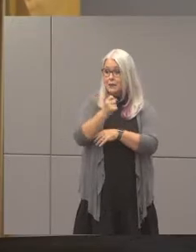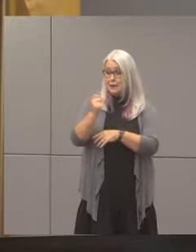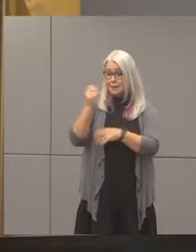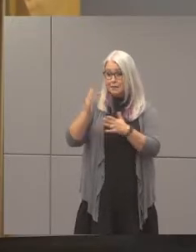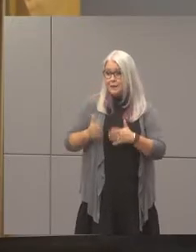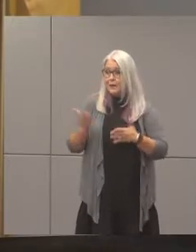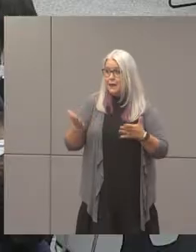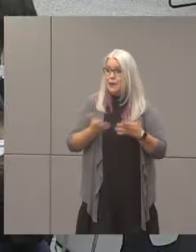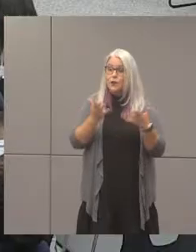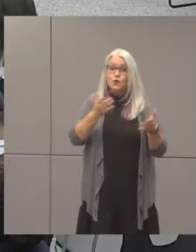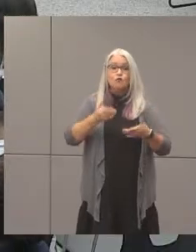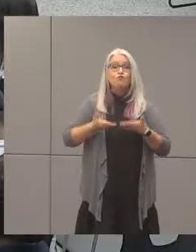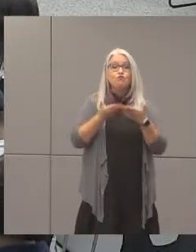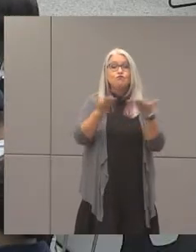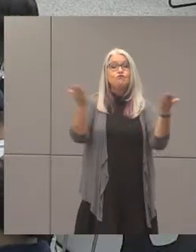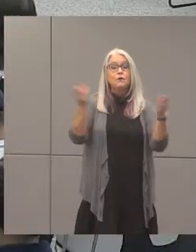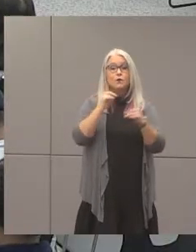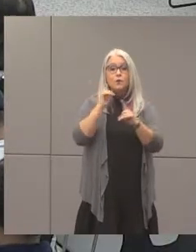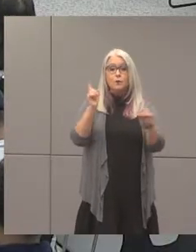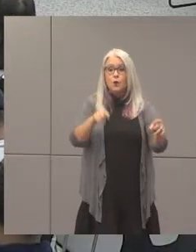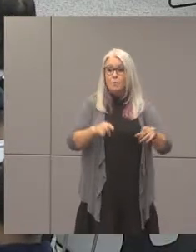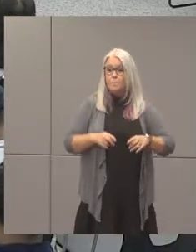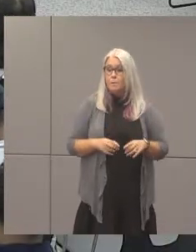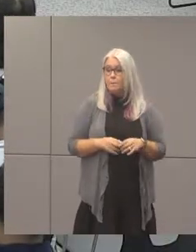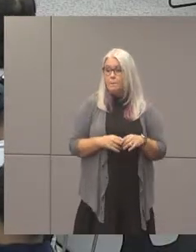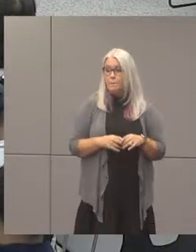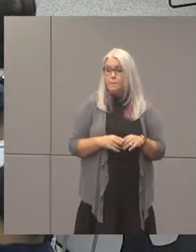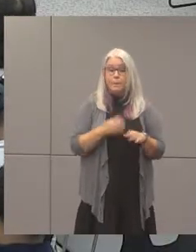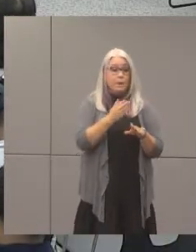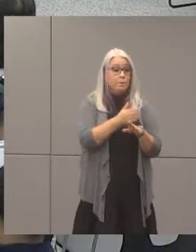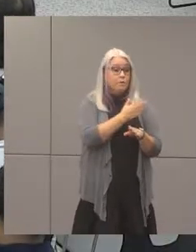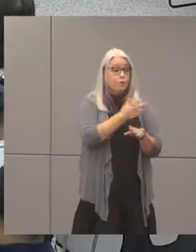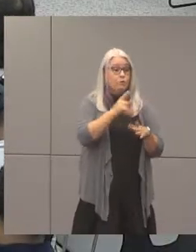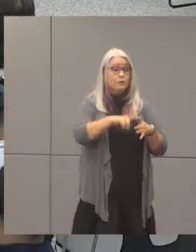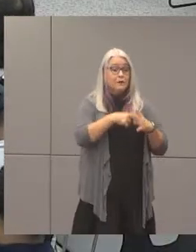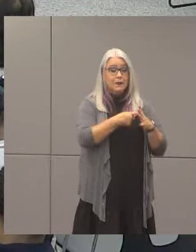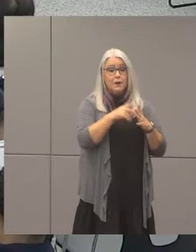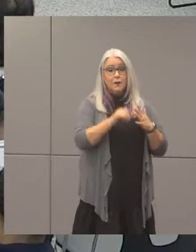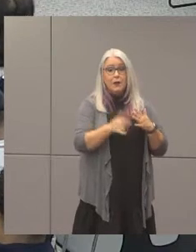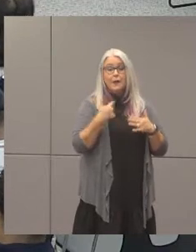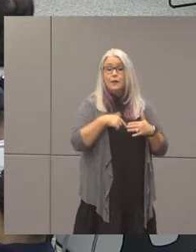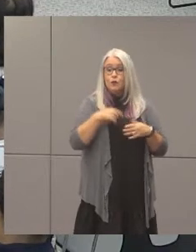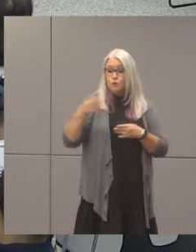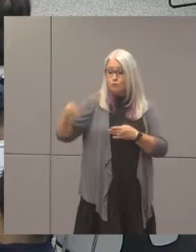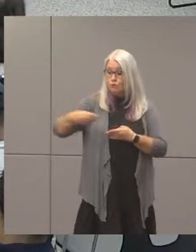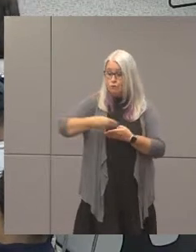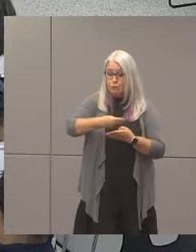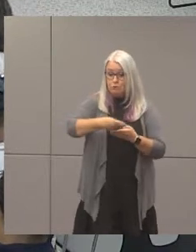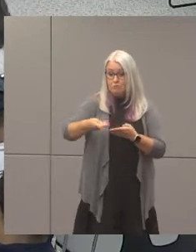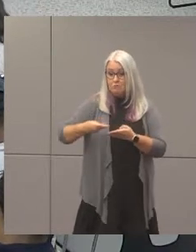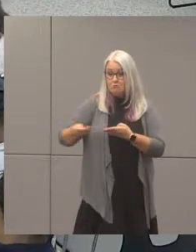report. Okay, so just before we go to that, would you please pass these down?